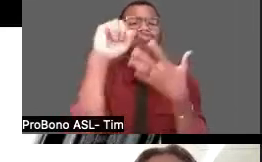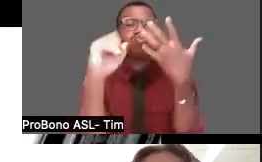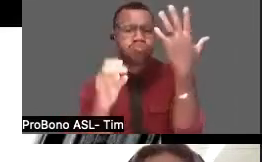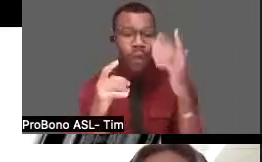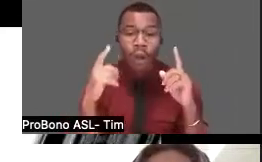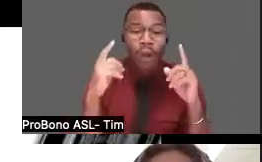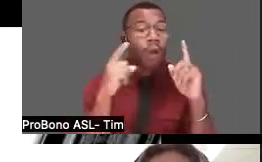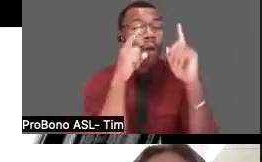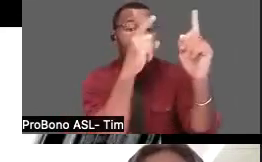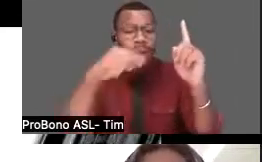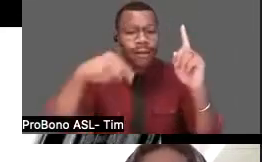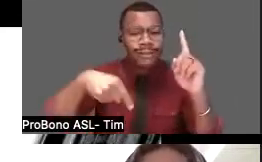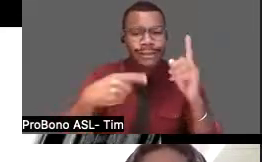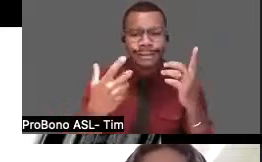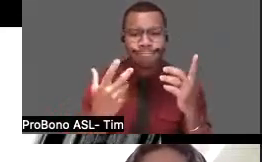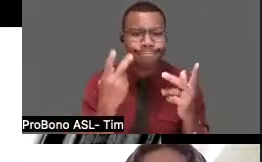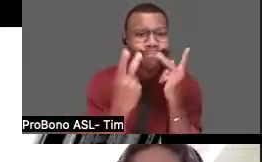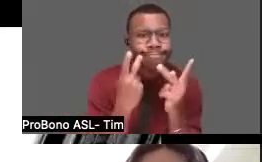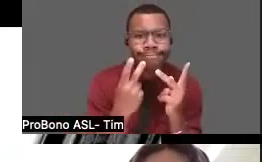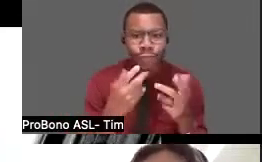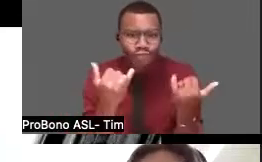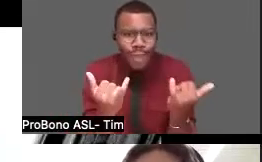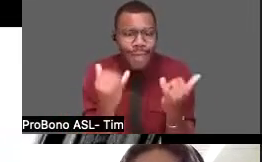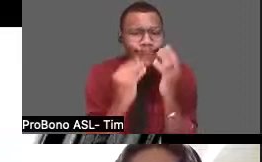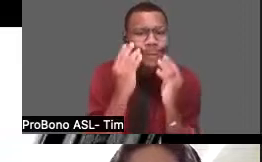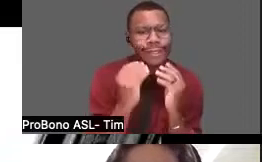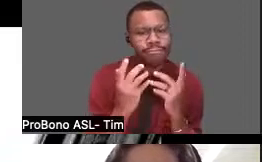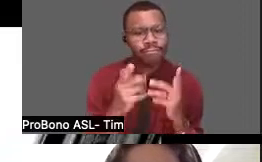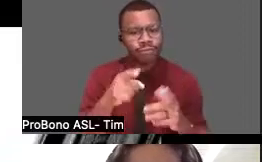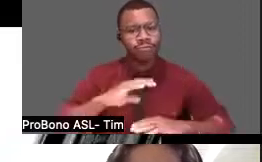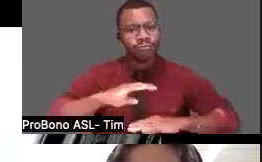as accessible as possible for you. If we could have the next slide, please.